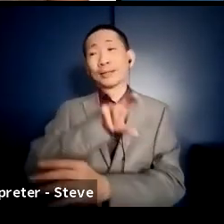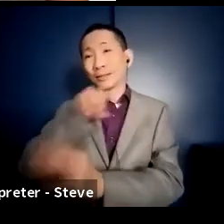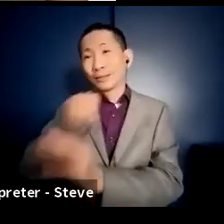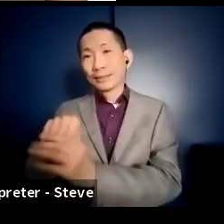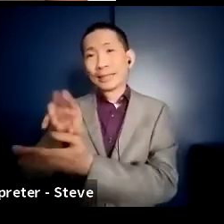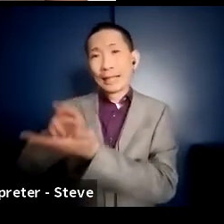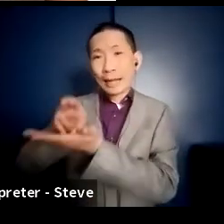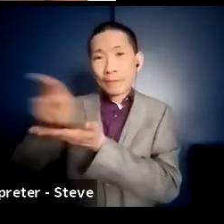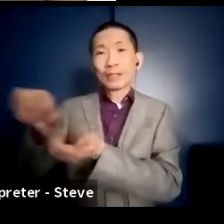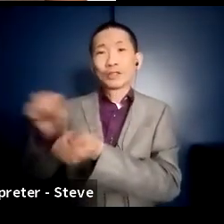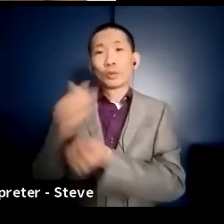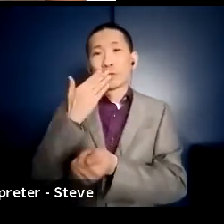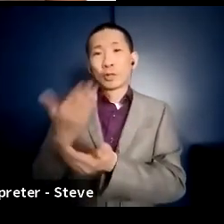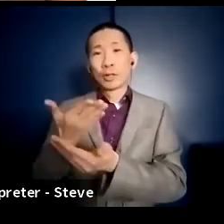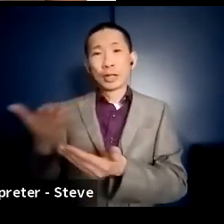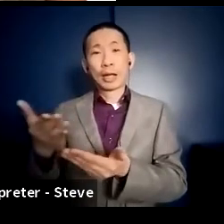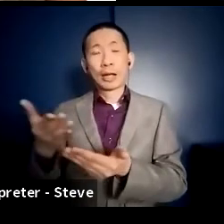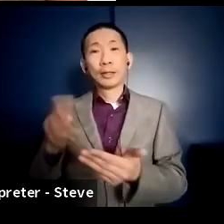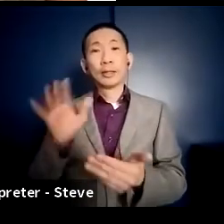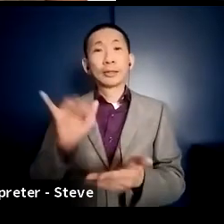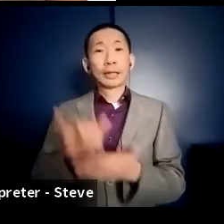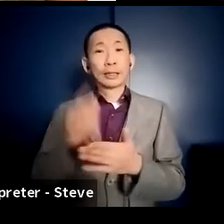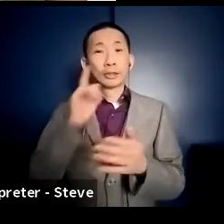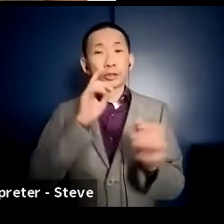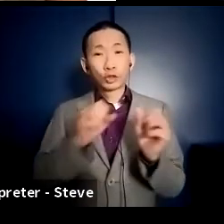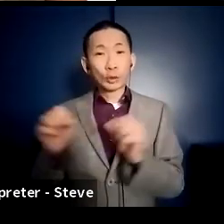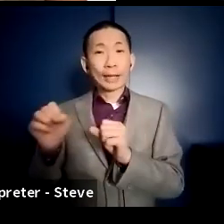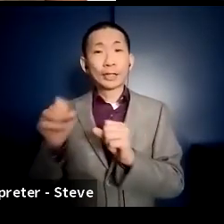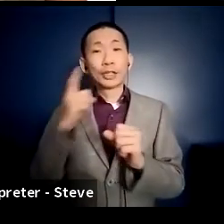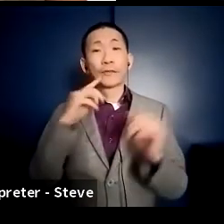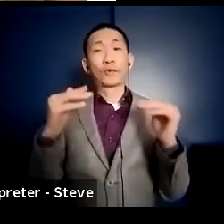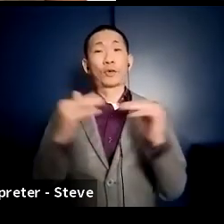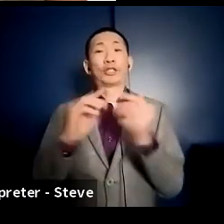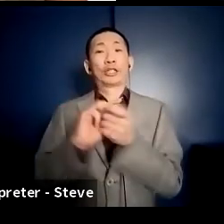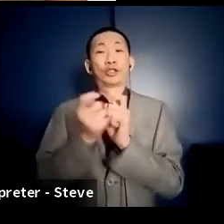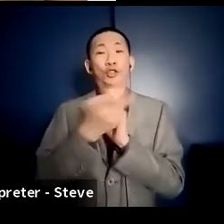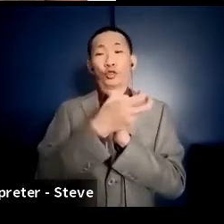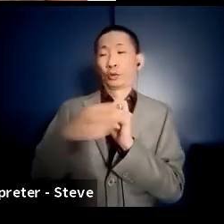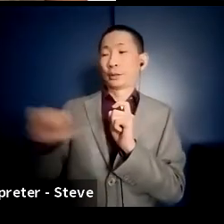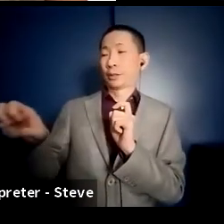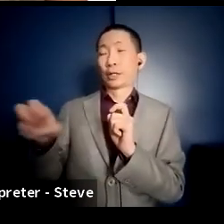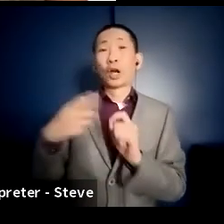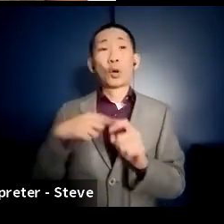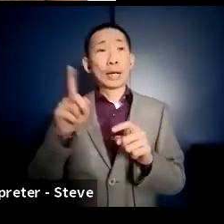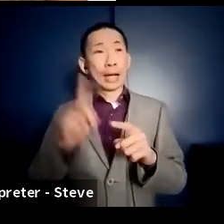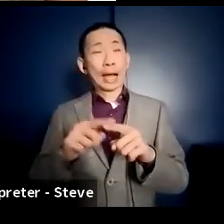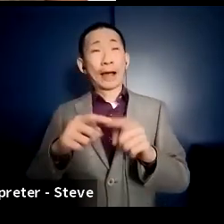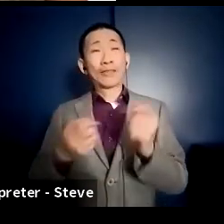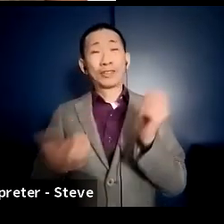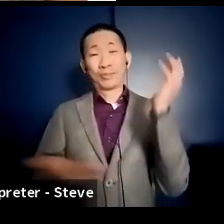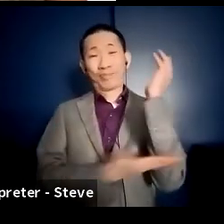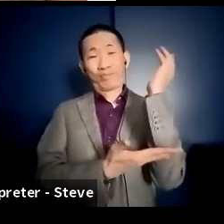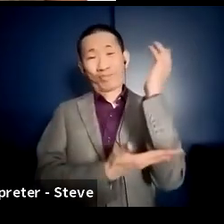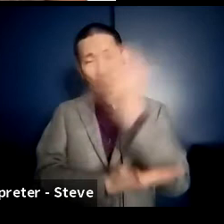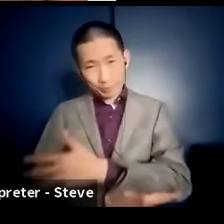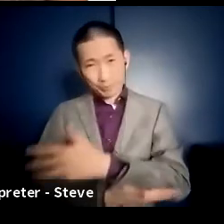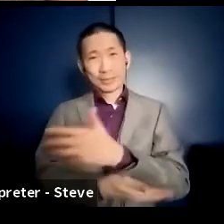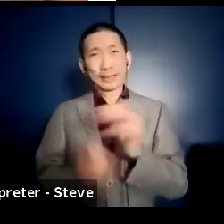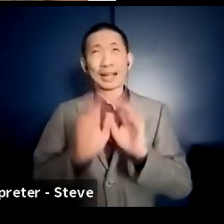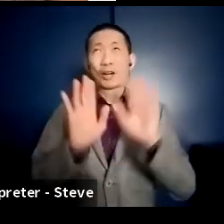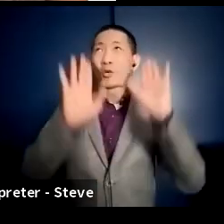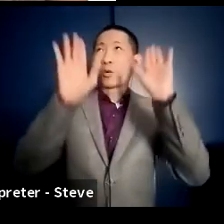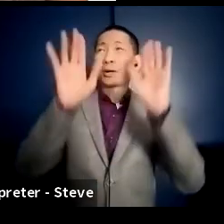good, which is a strategy for a just transition. Not only do we have to knock the pillars down that are